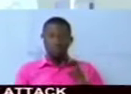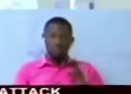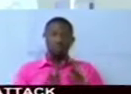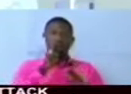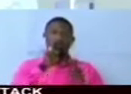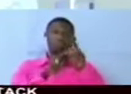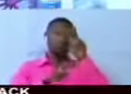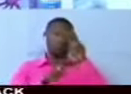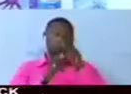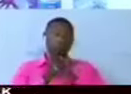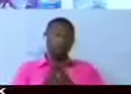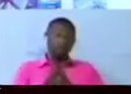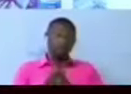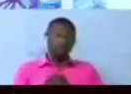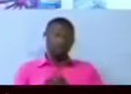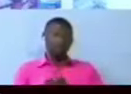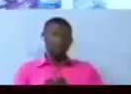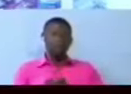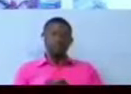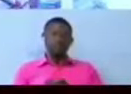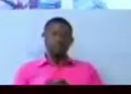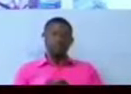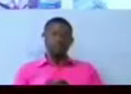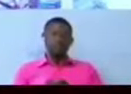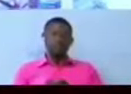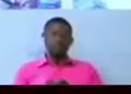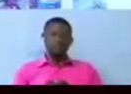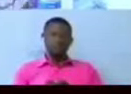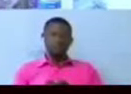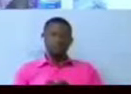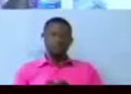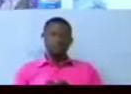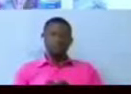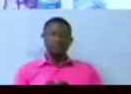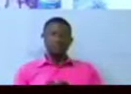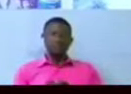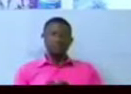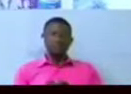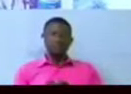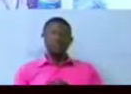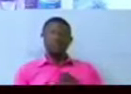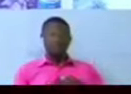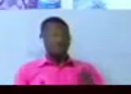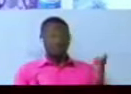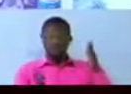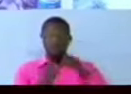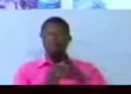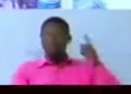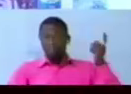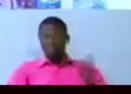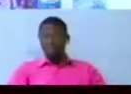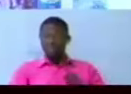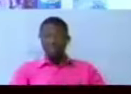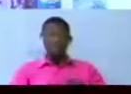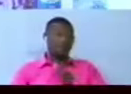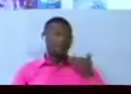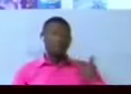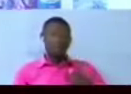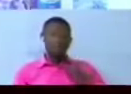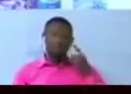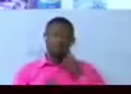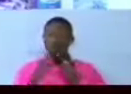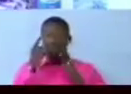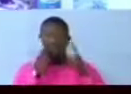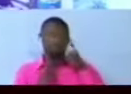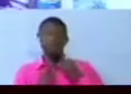baye guñ doori parce que ma ngi dégg ciaw yi di dégg yi. We were still beaten and people were wailing. Waay bi